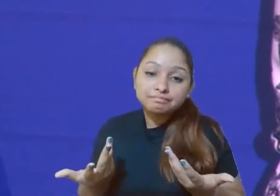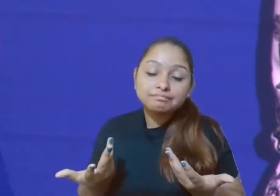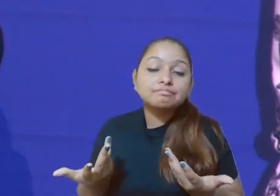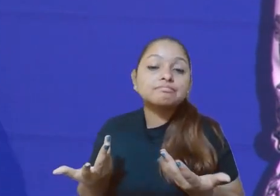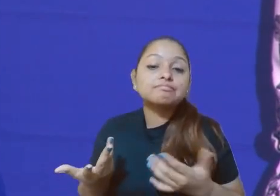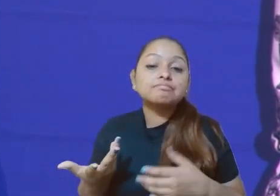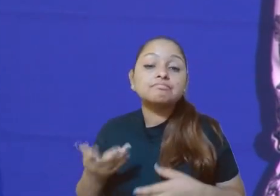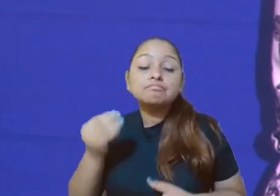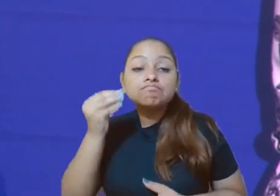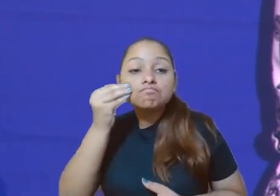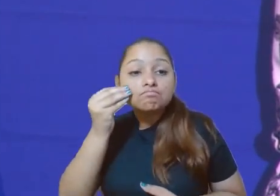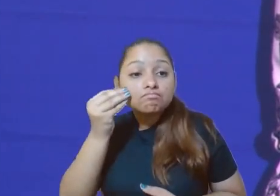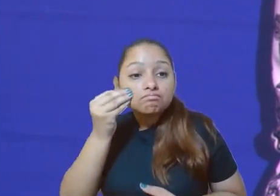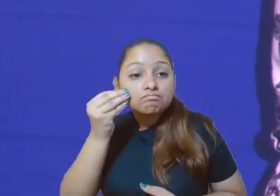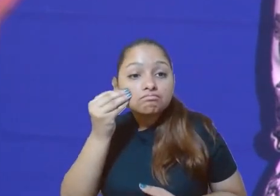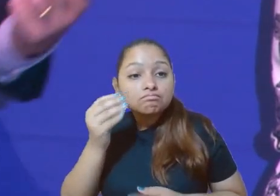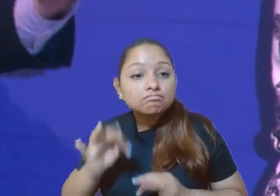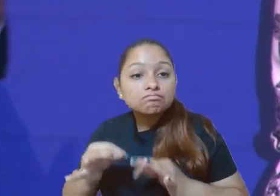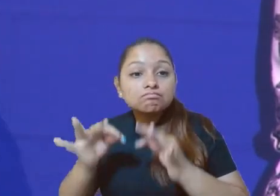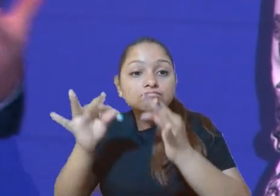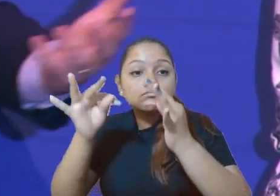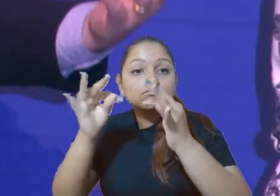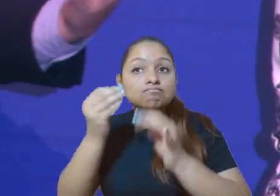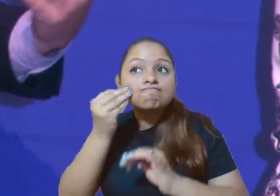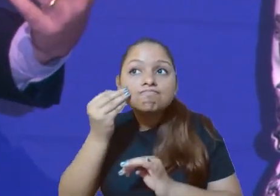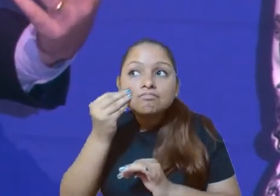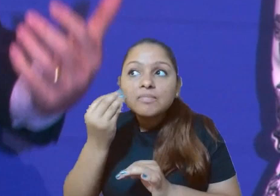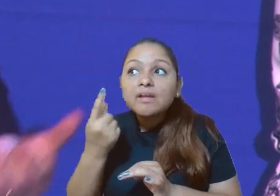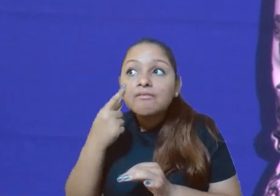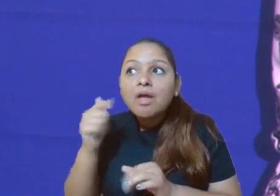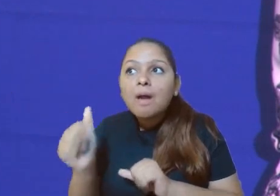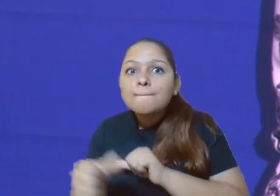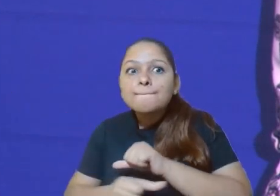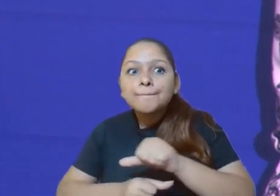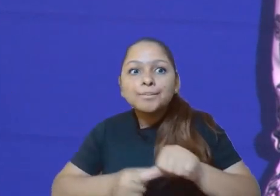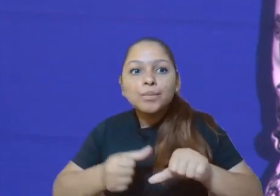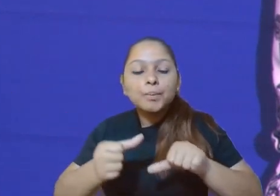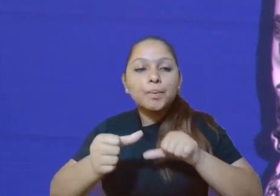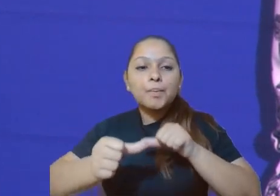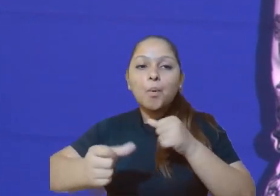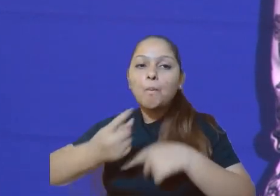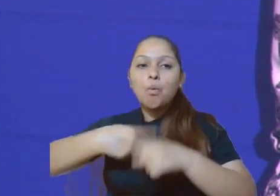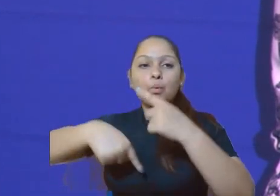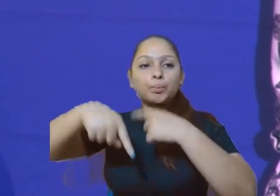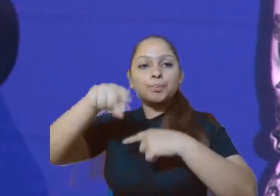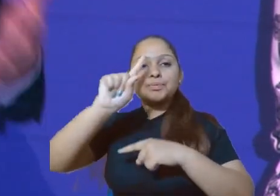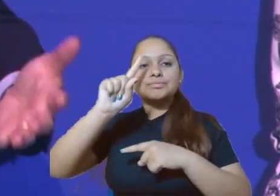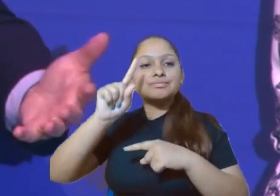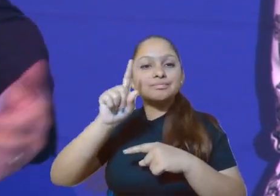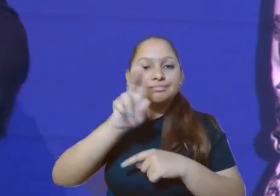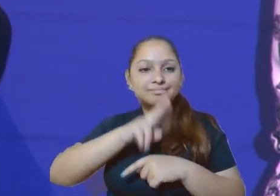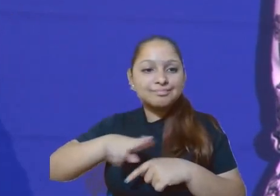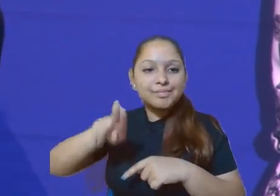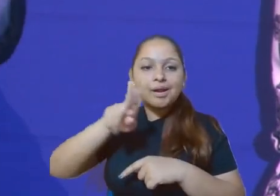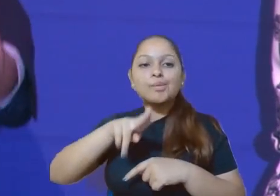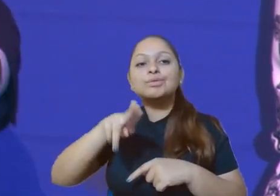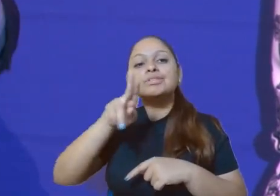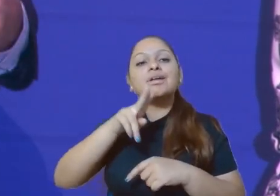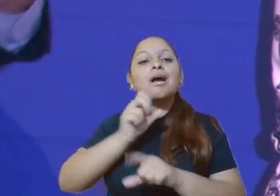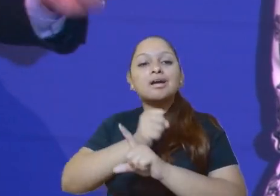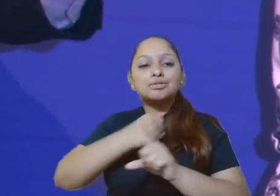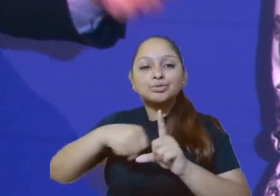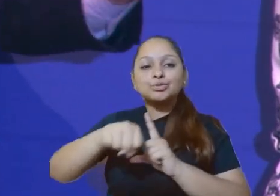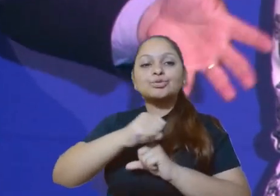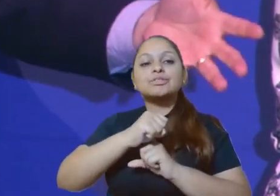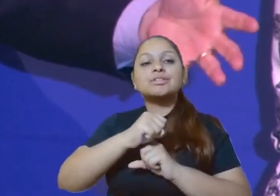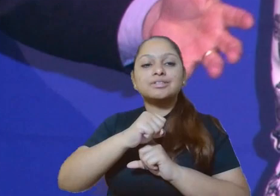try from these technologies and make them become what interests us, tools to